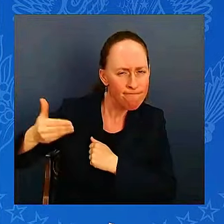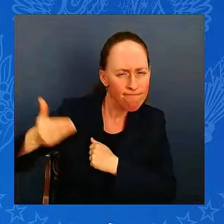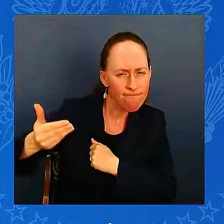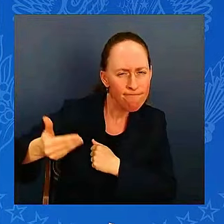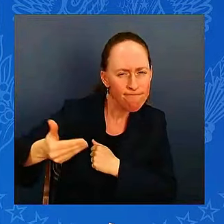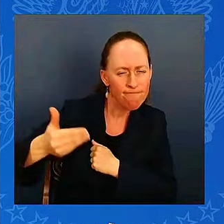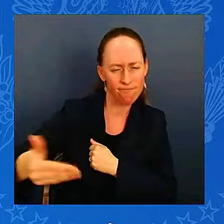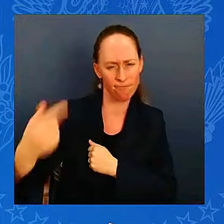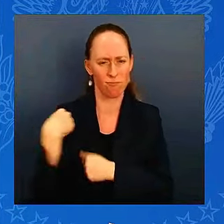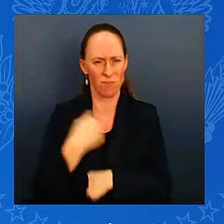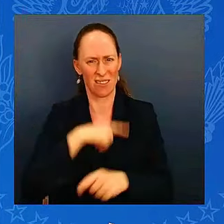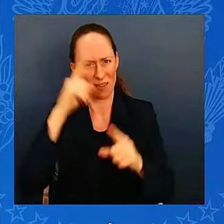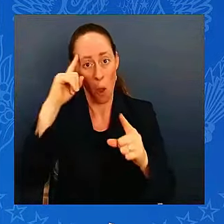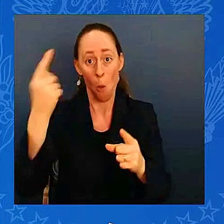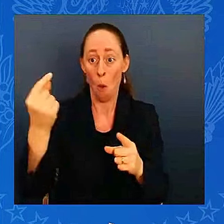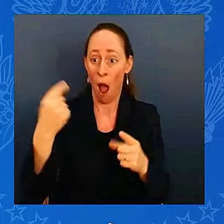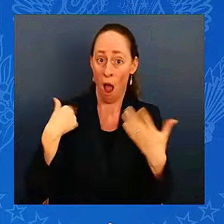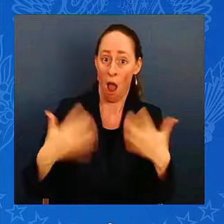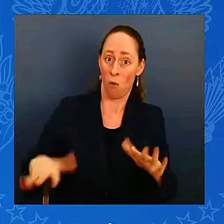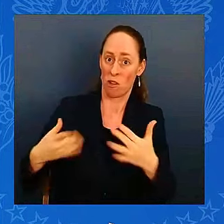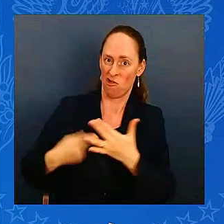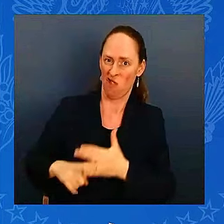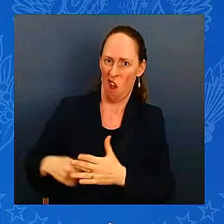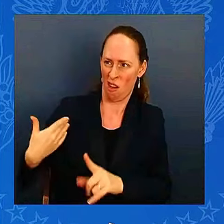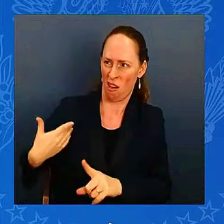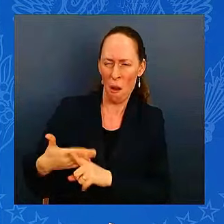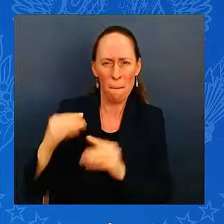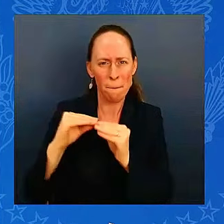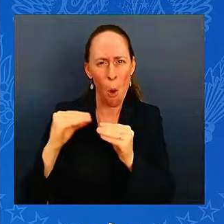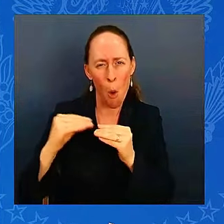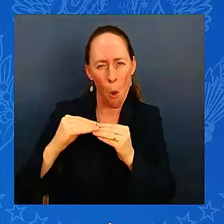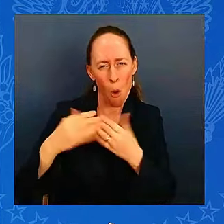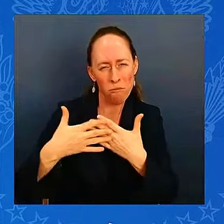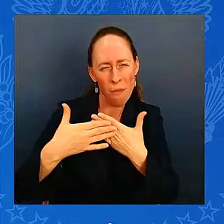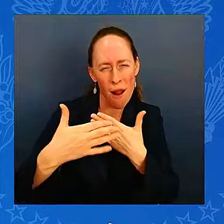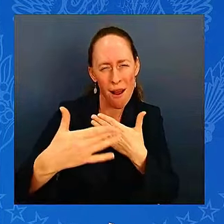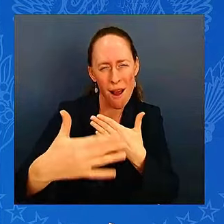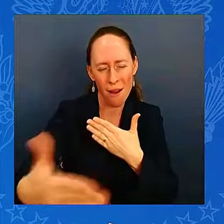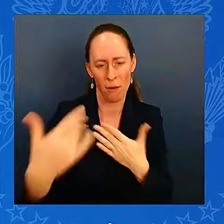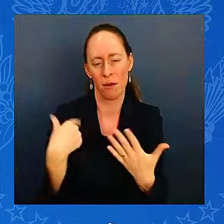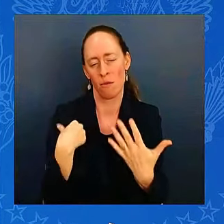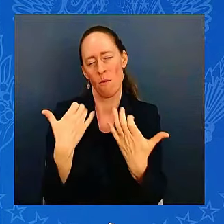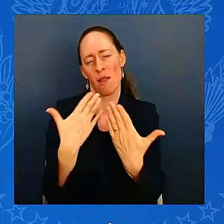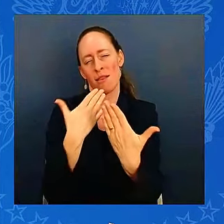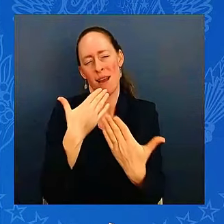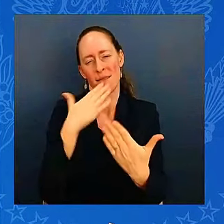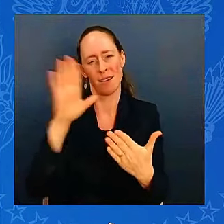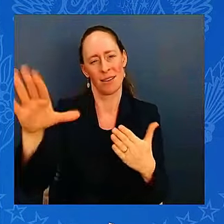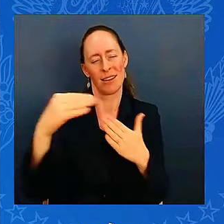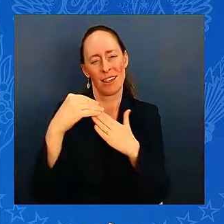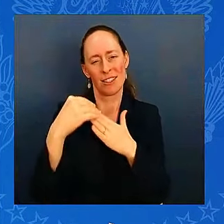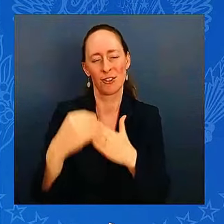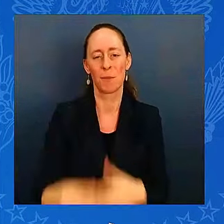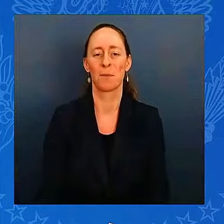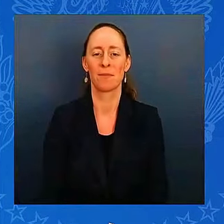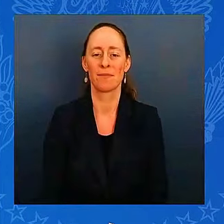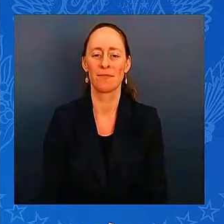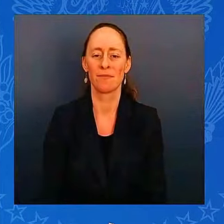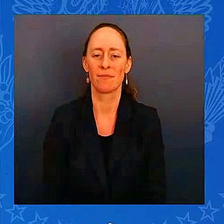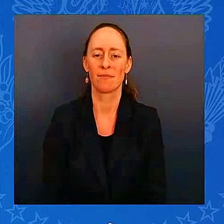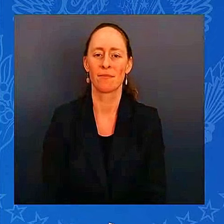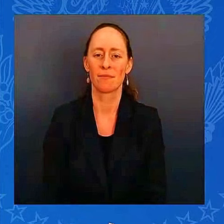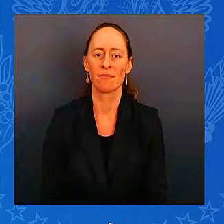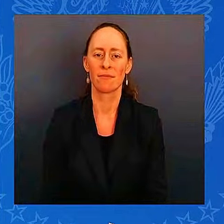has started. And so I want to thank him for all of his leadership. Now, before I welcome Joe to the stage, we're going to hear from a